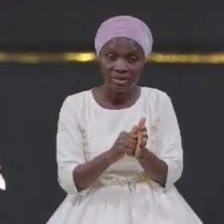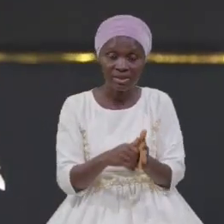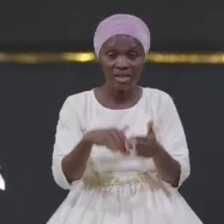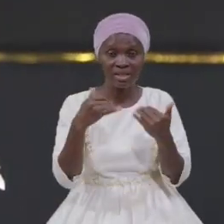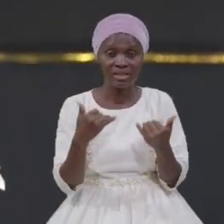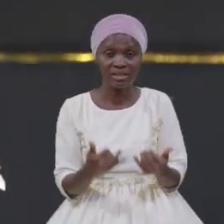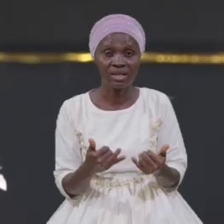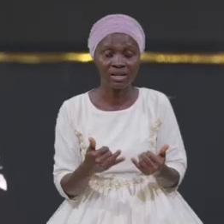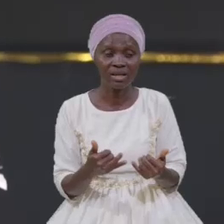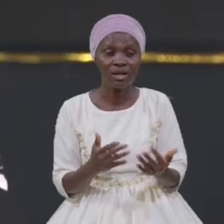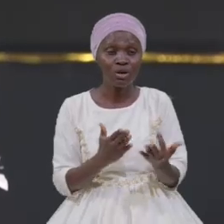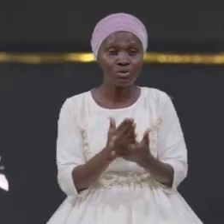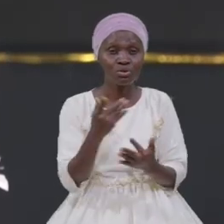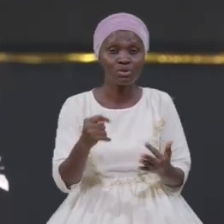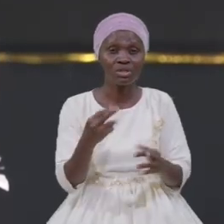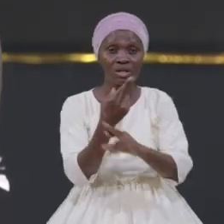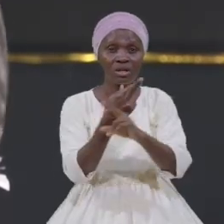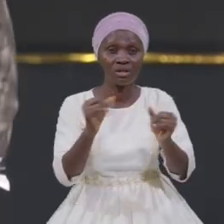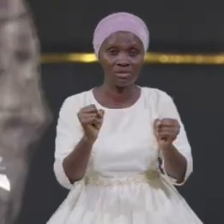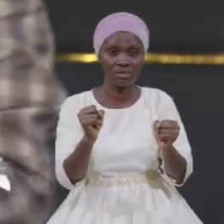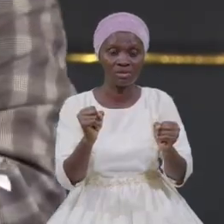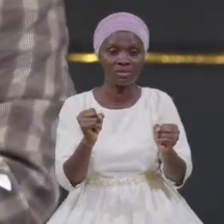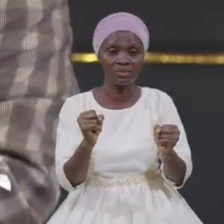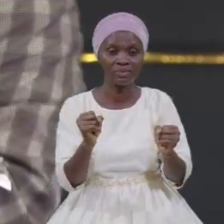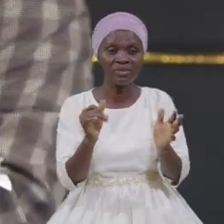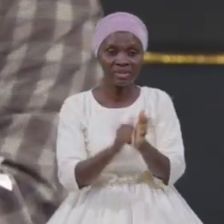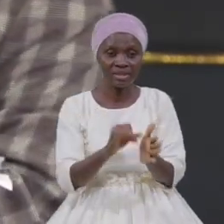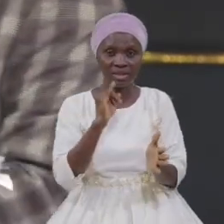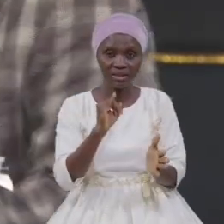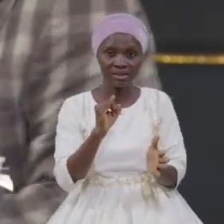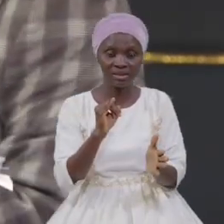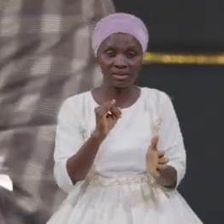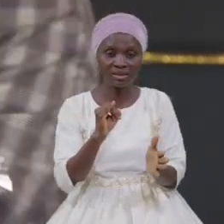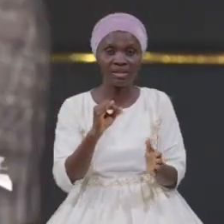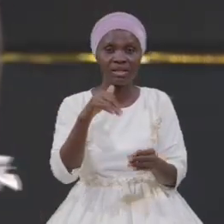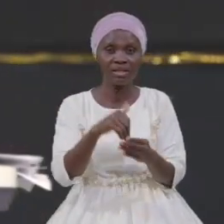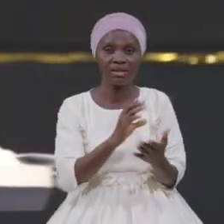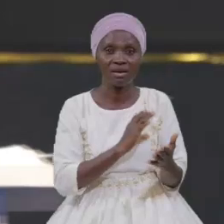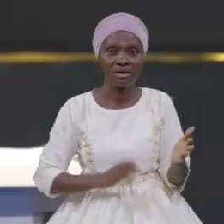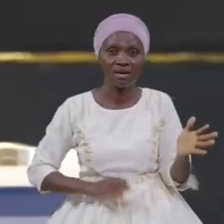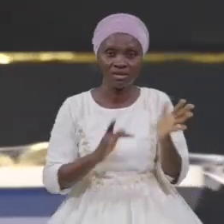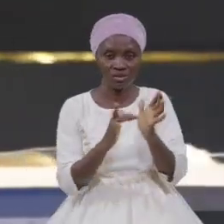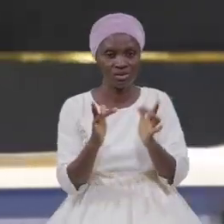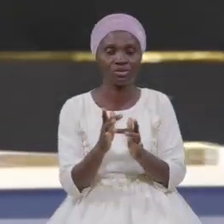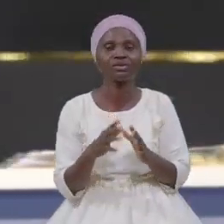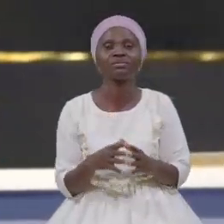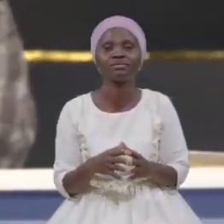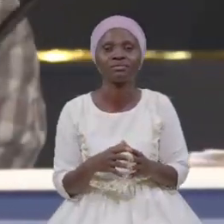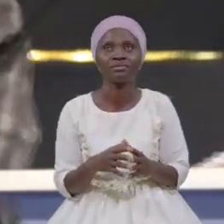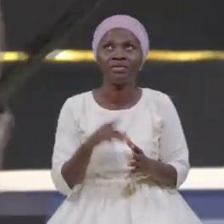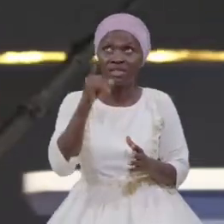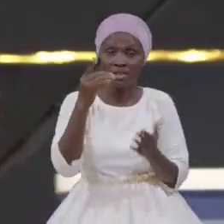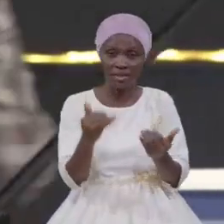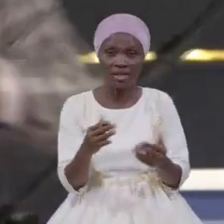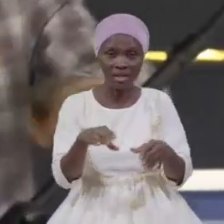the redemption that is in Christ Jesus. It now gives you the redemption. That